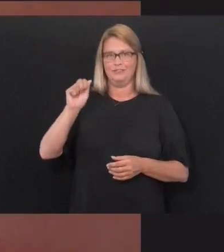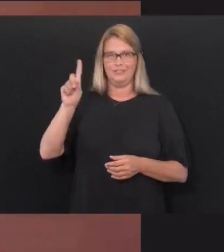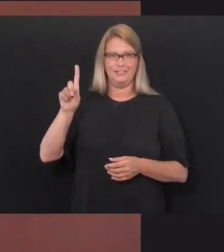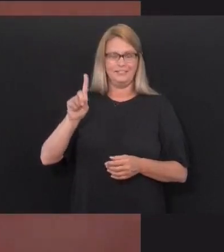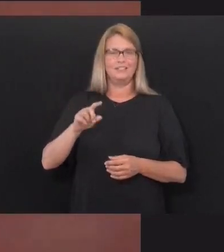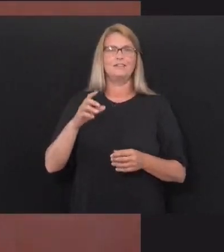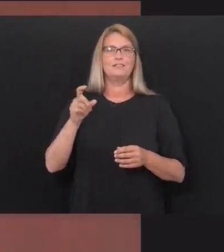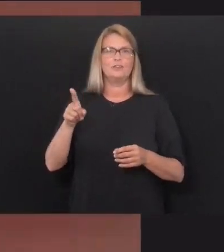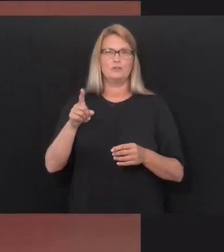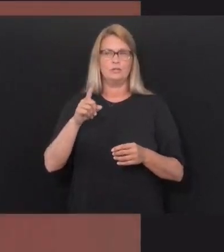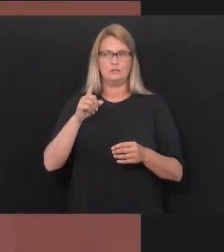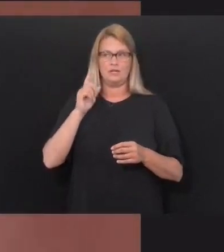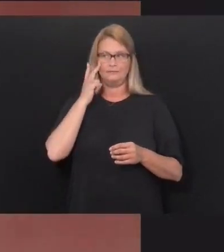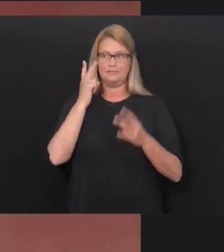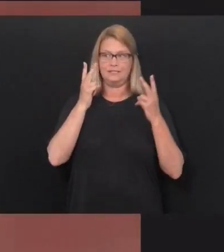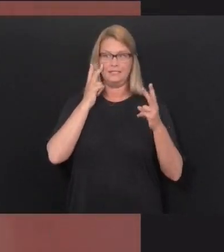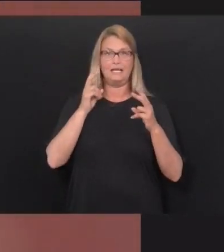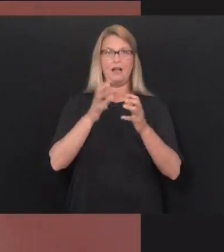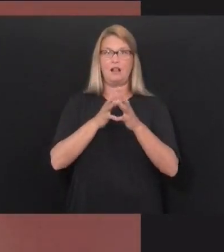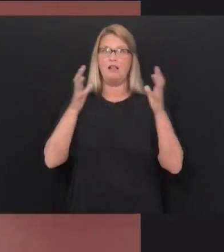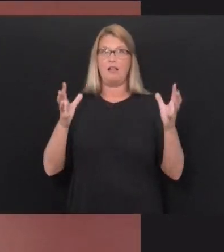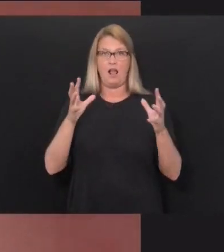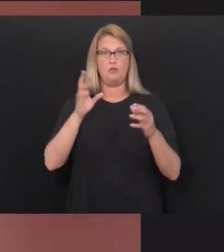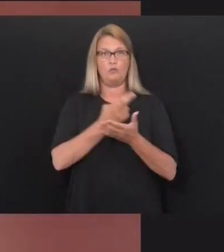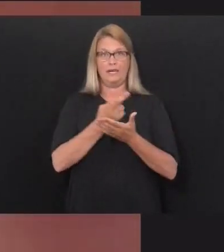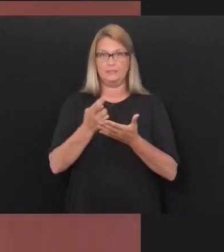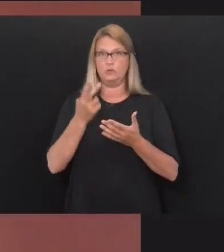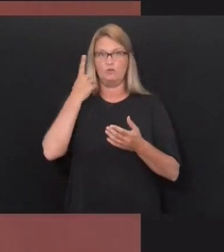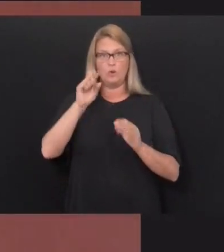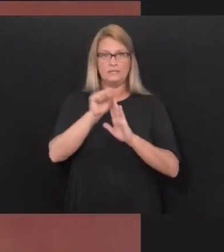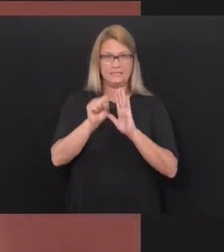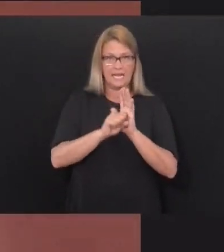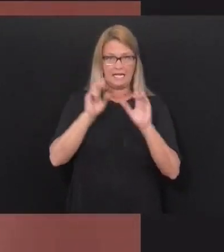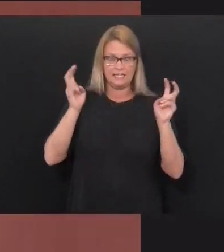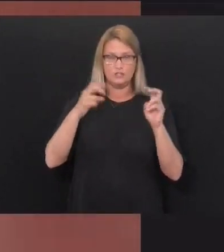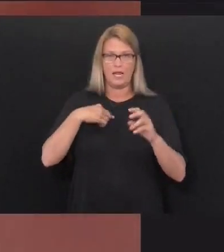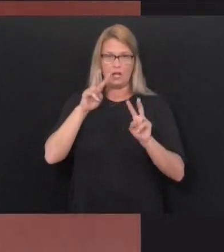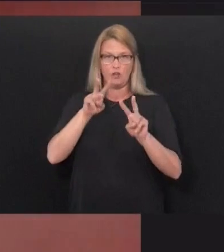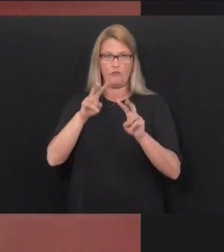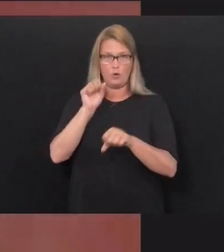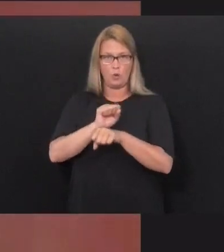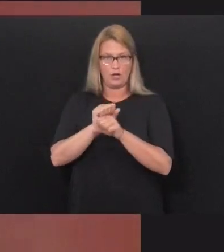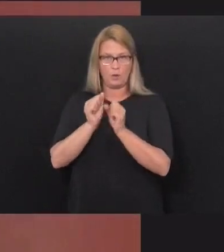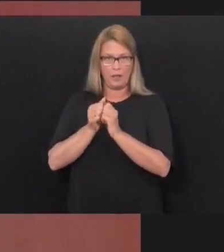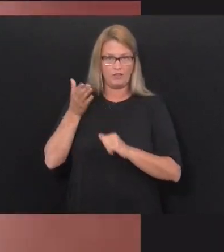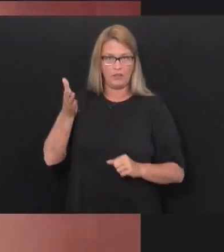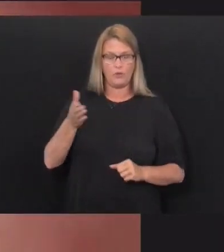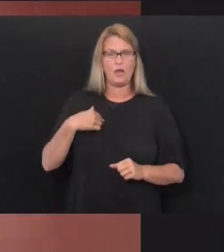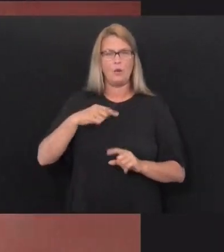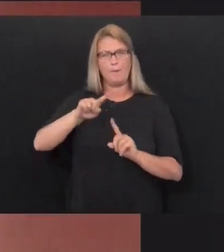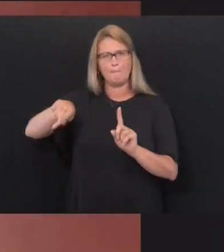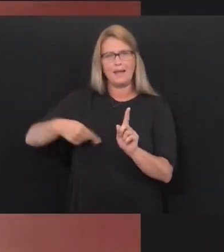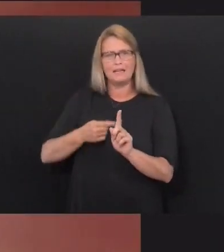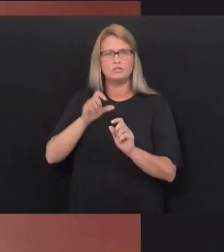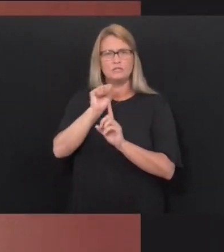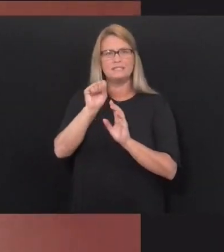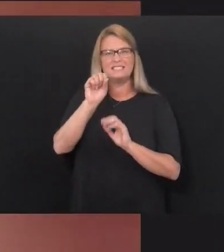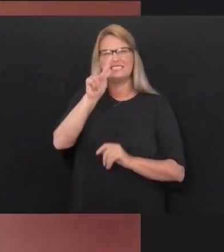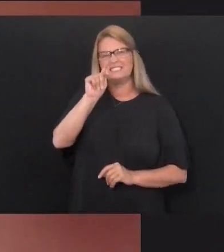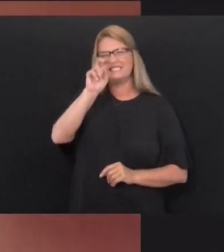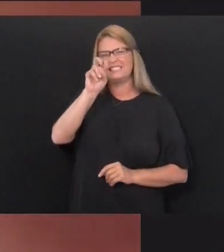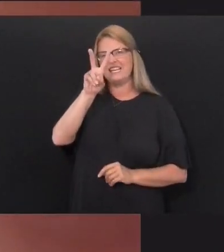If we see people that are closing voluntarily, it just absolutely gives